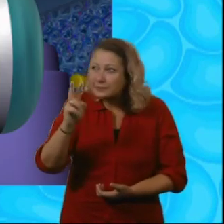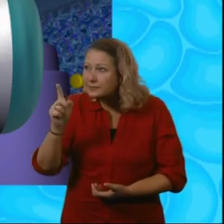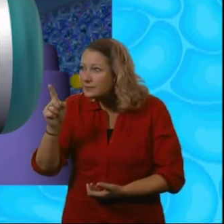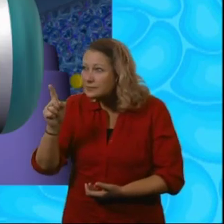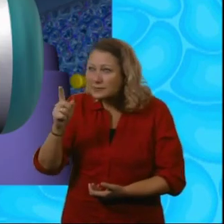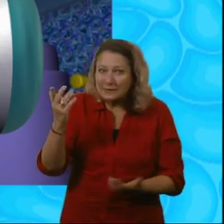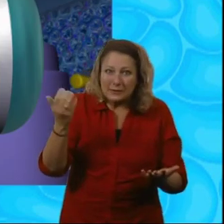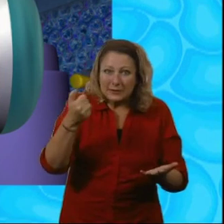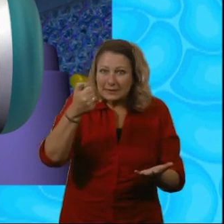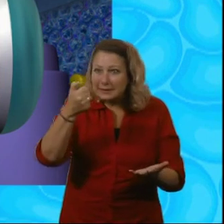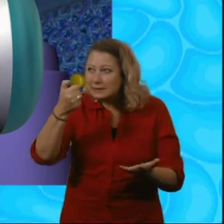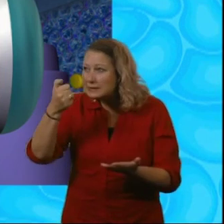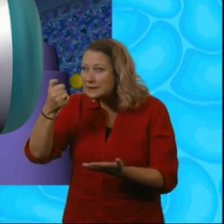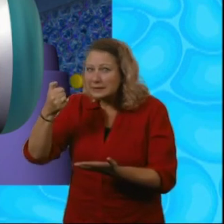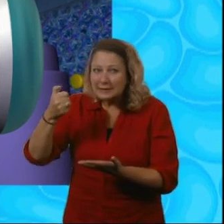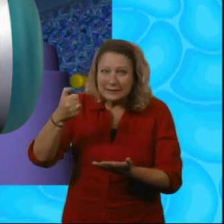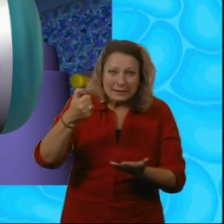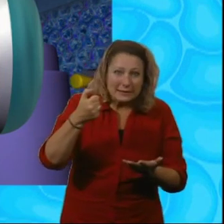Come in, number 6.